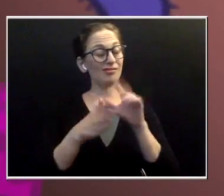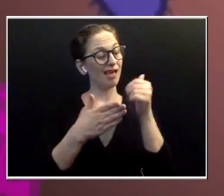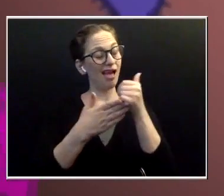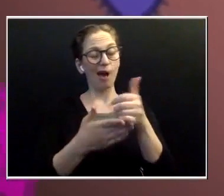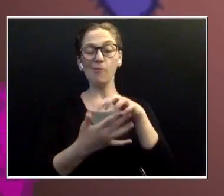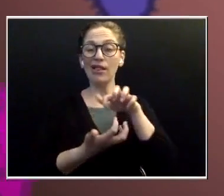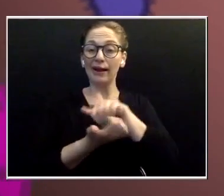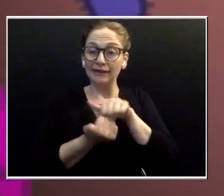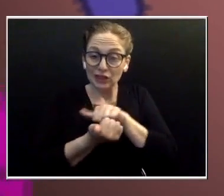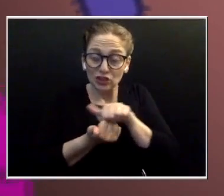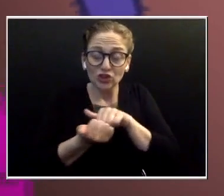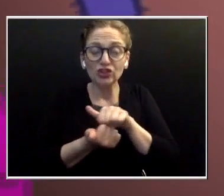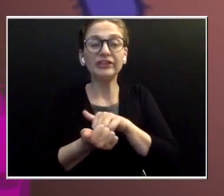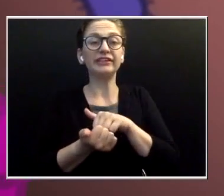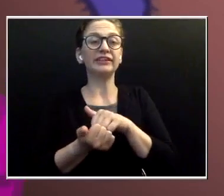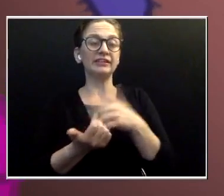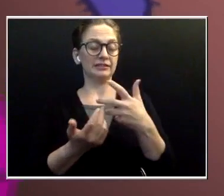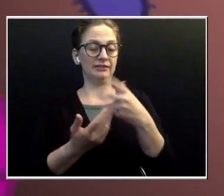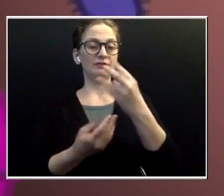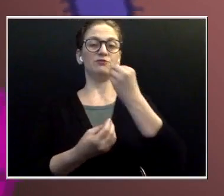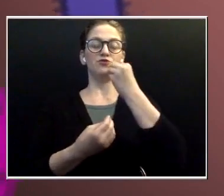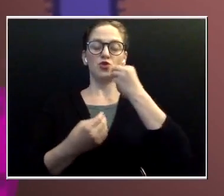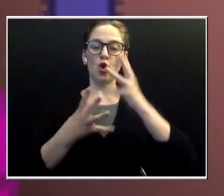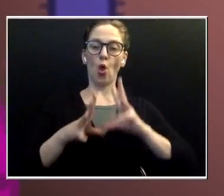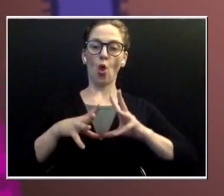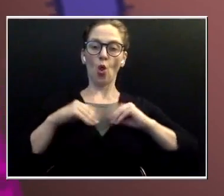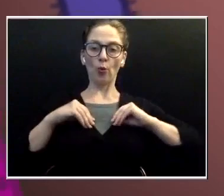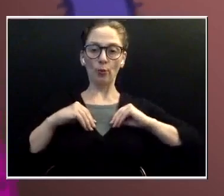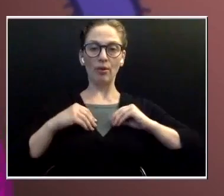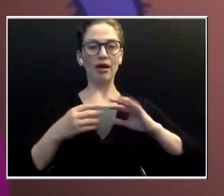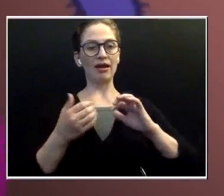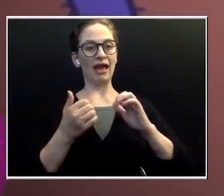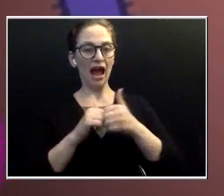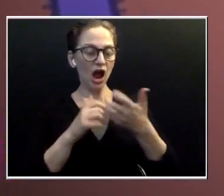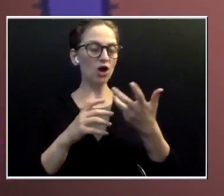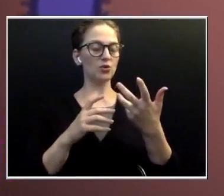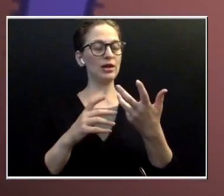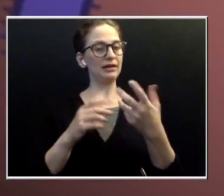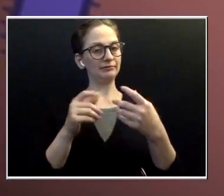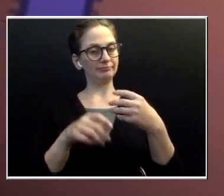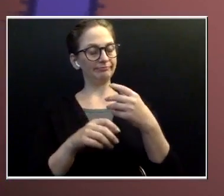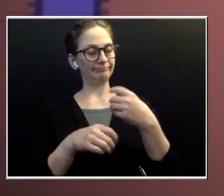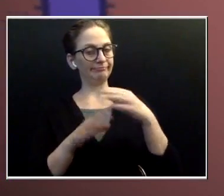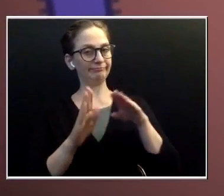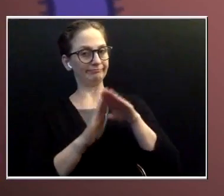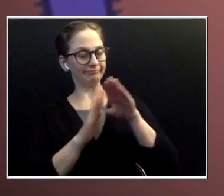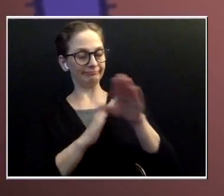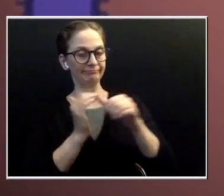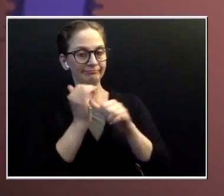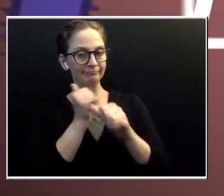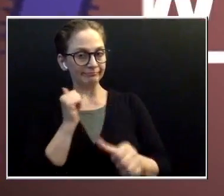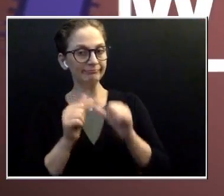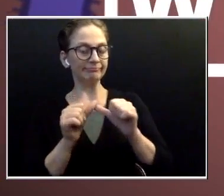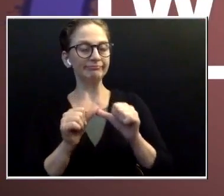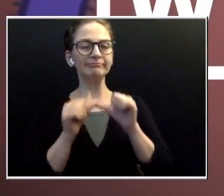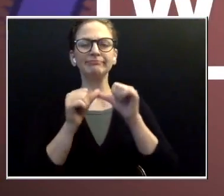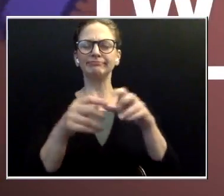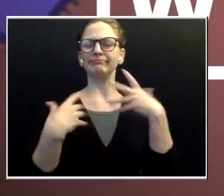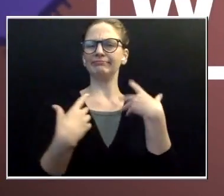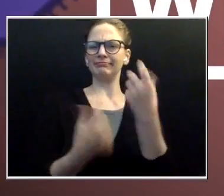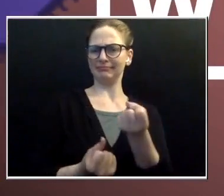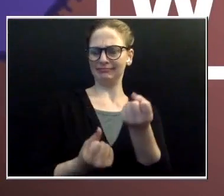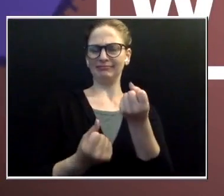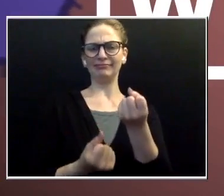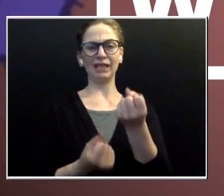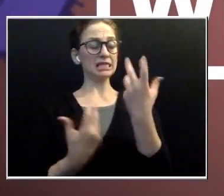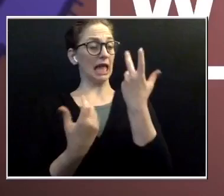food, how we form our stool, and how we stay healthy. Because in a healthy person, that microbiome, that collection of different kinds of bacteria, it